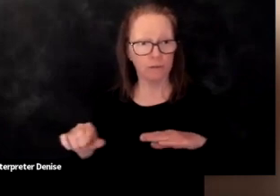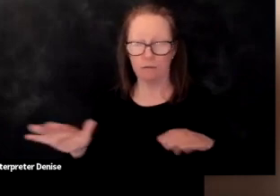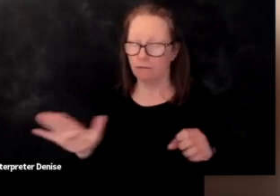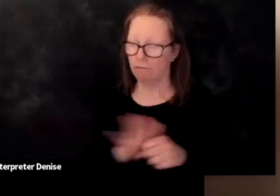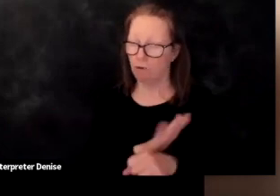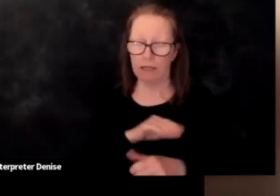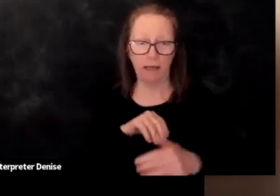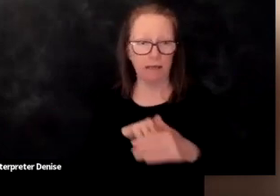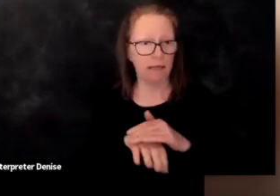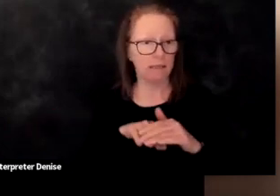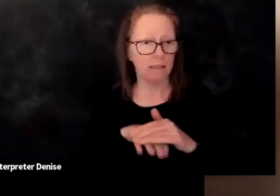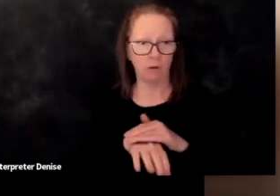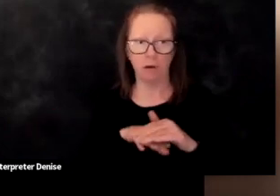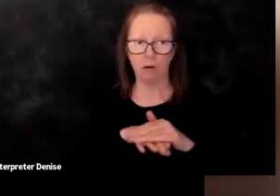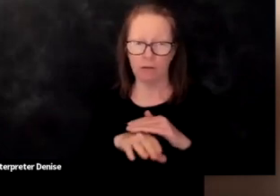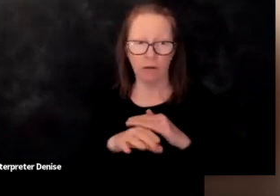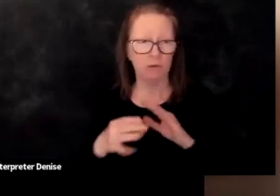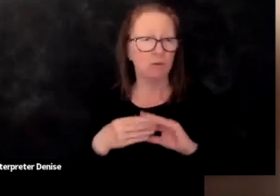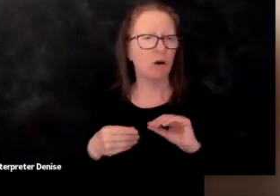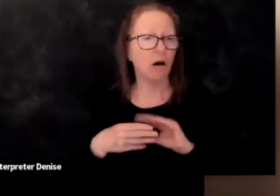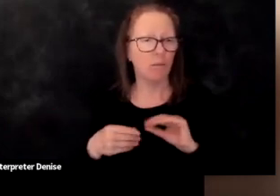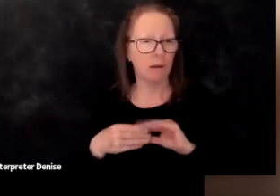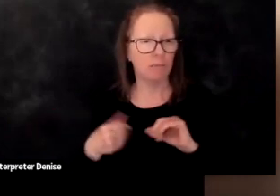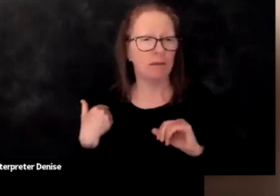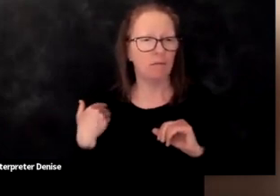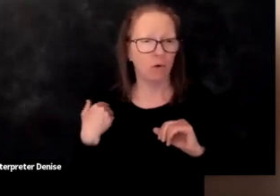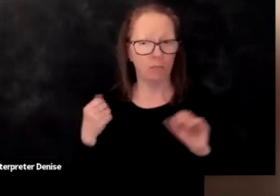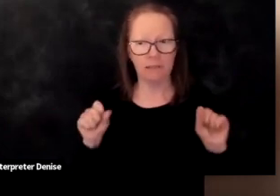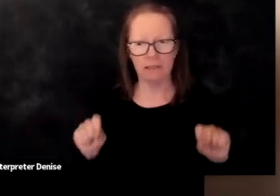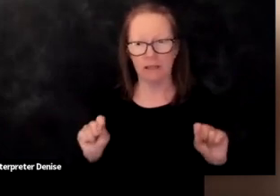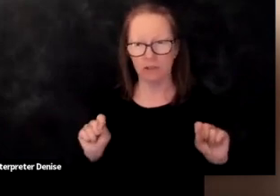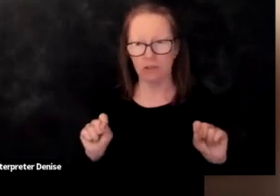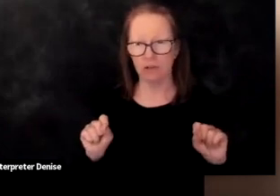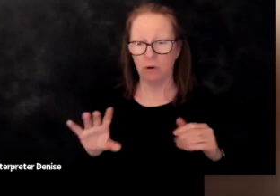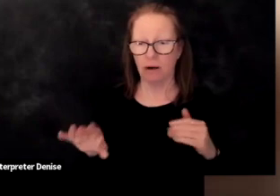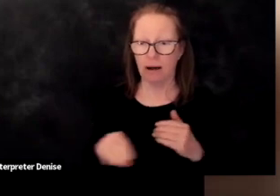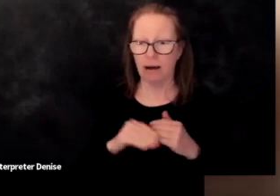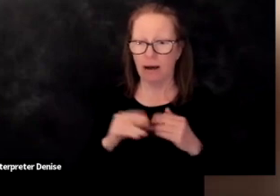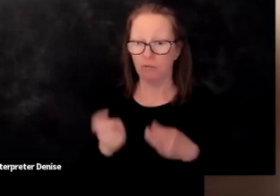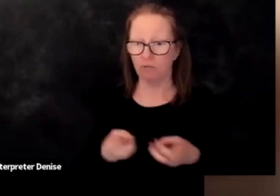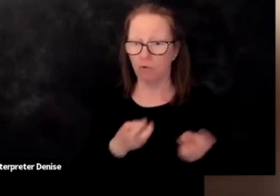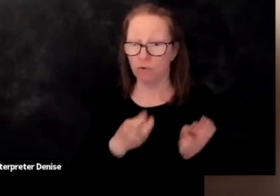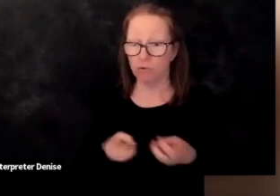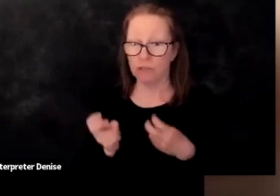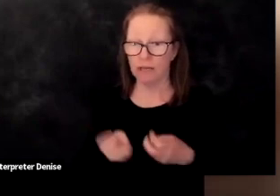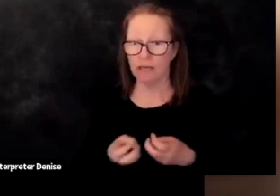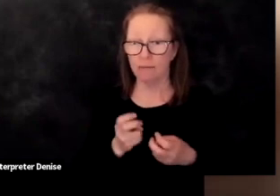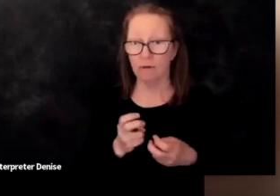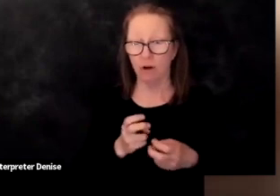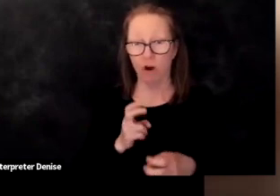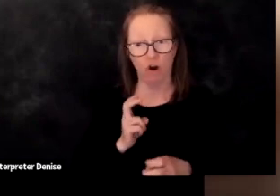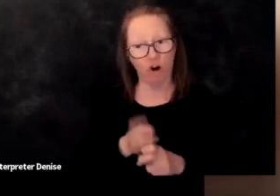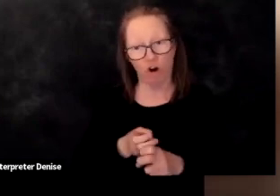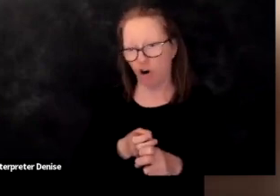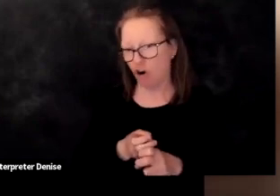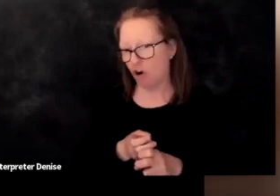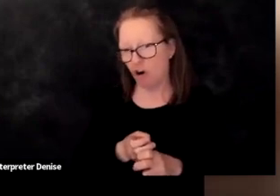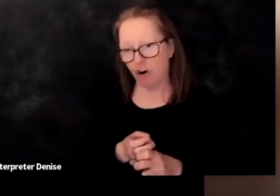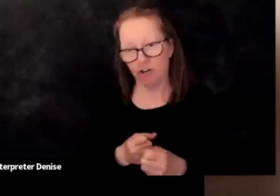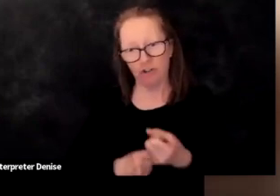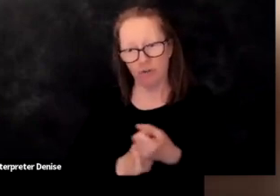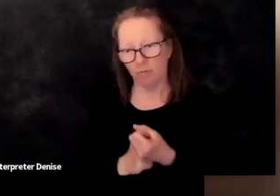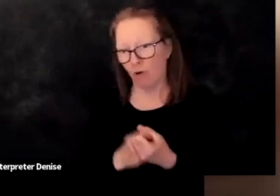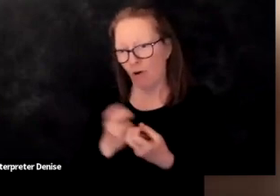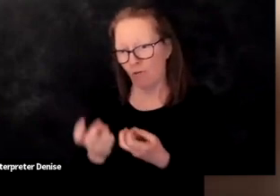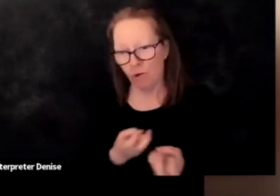accessible. There was a comment earlier about the potential for adding roller skating. It will be hard enough to support roller skating, certainly